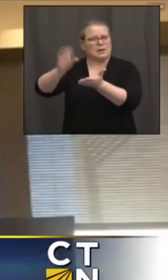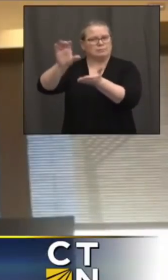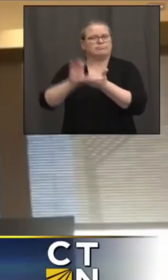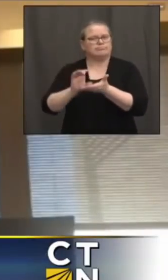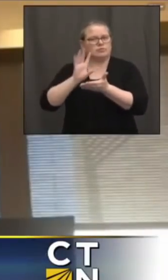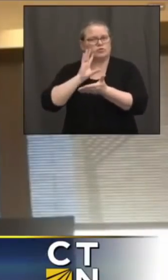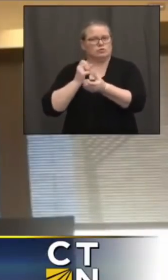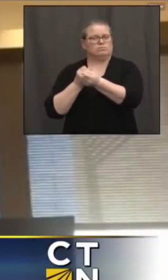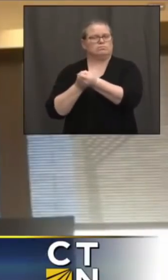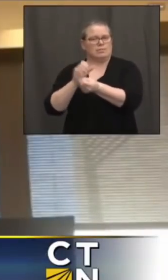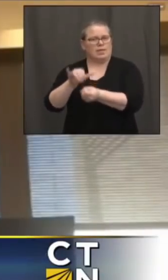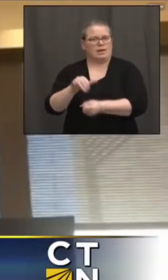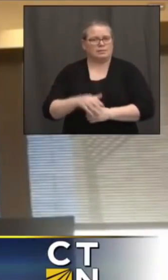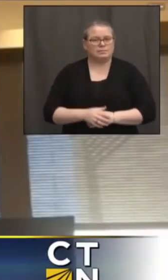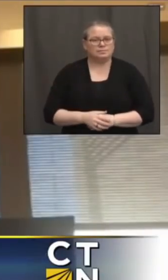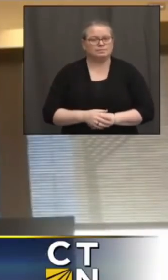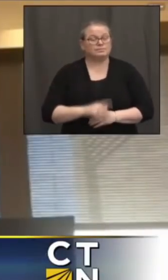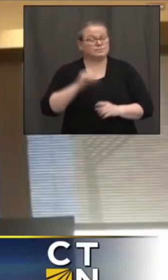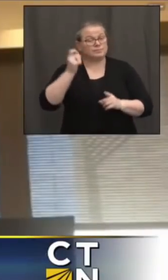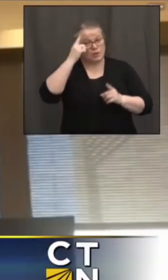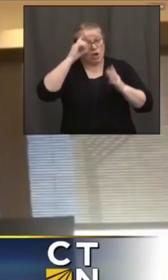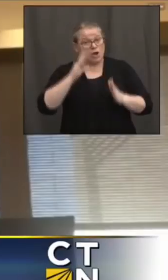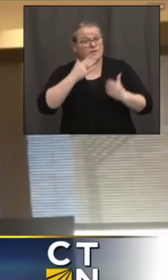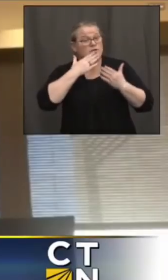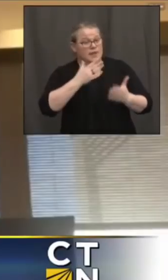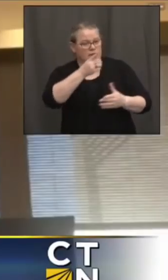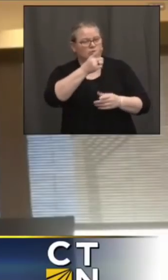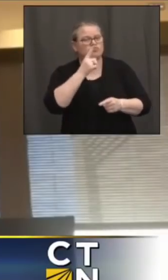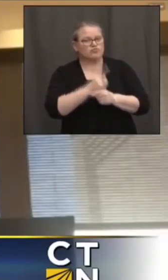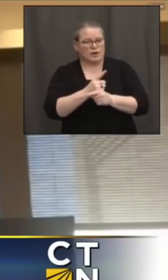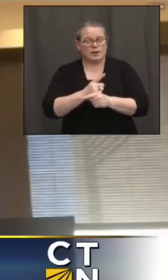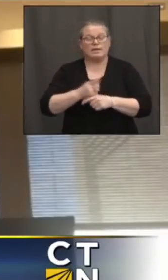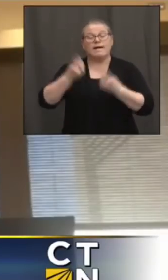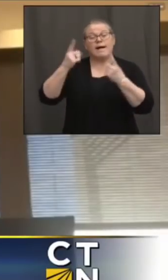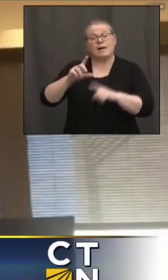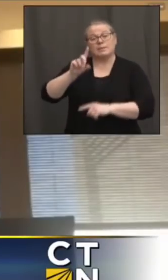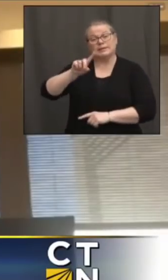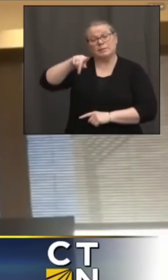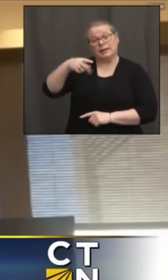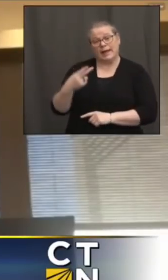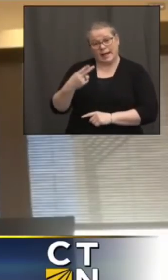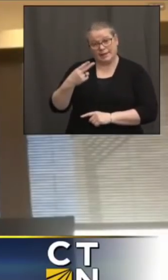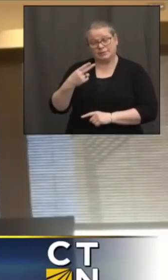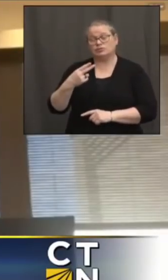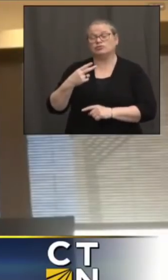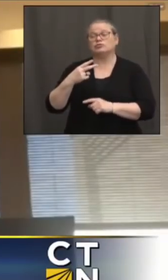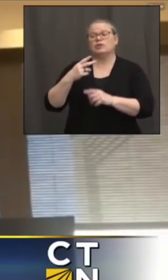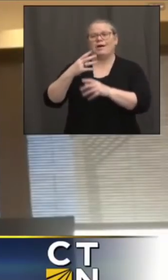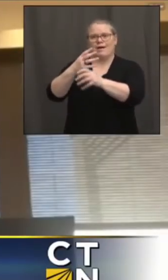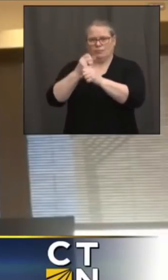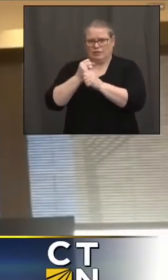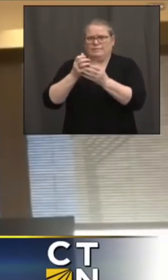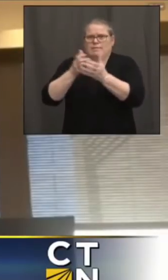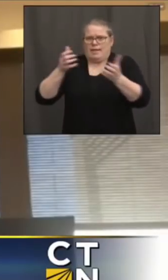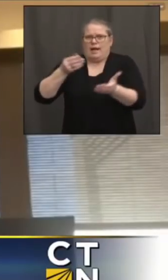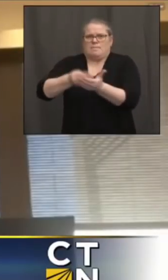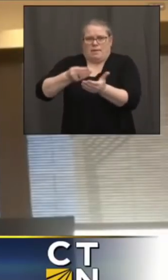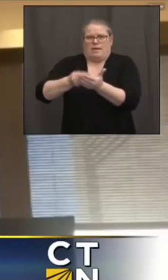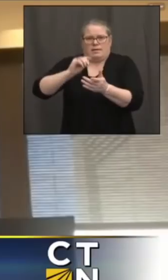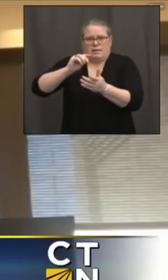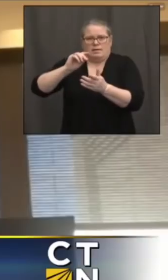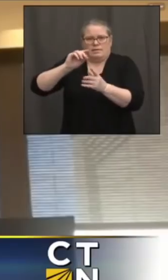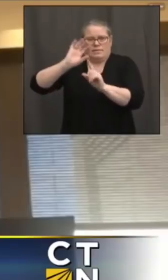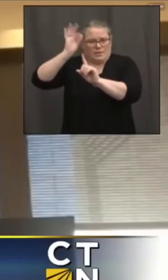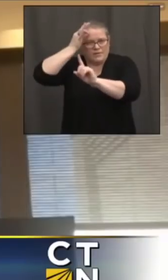Governor. The Department of Public Health has received considerable resources from the federal government. In the most recent CARES Act funding,